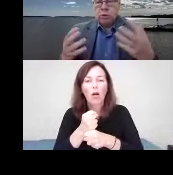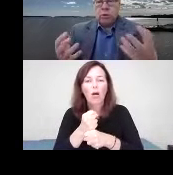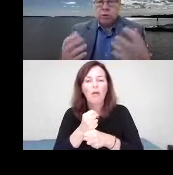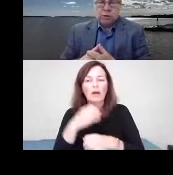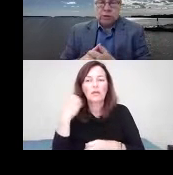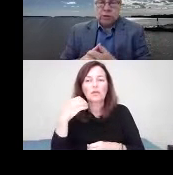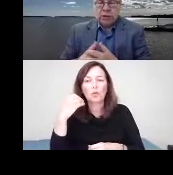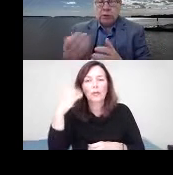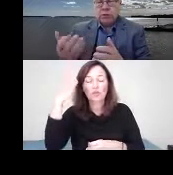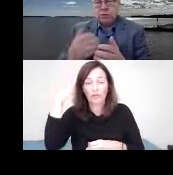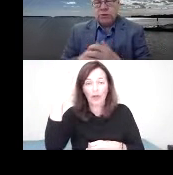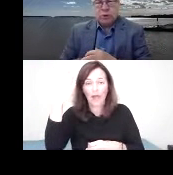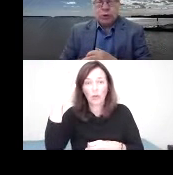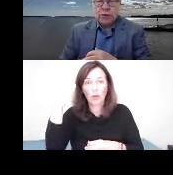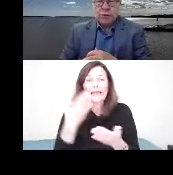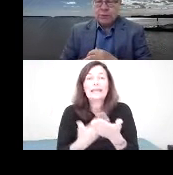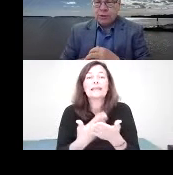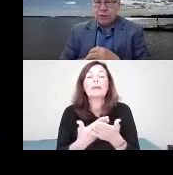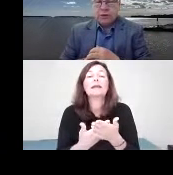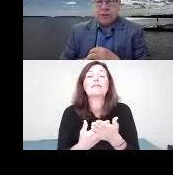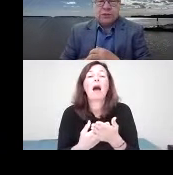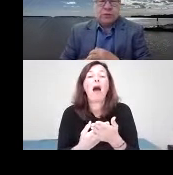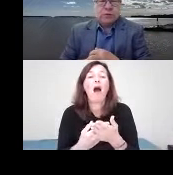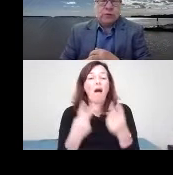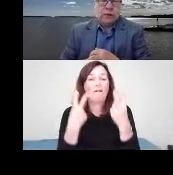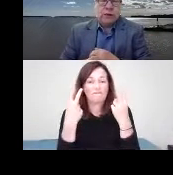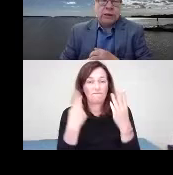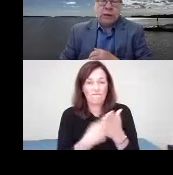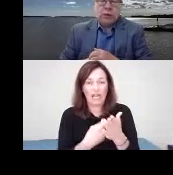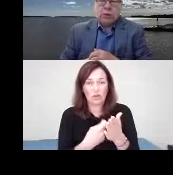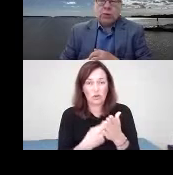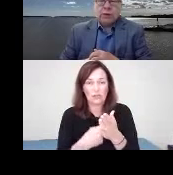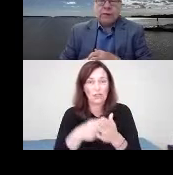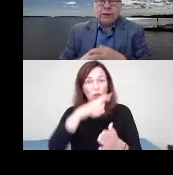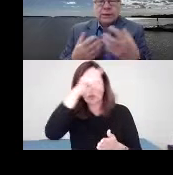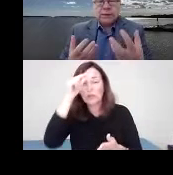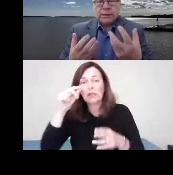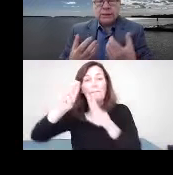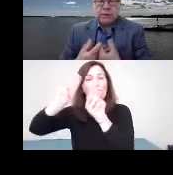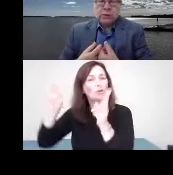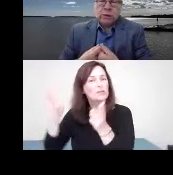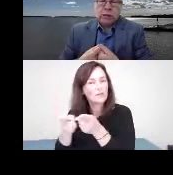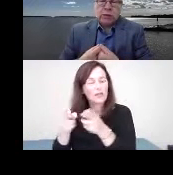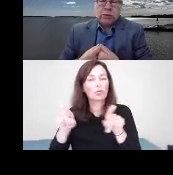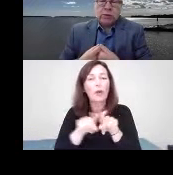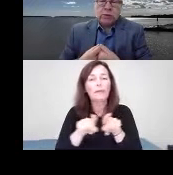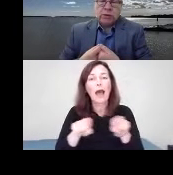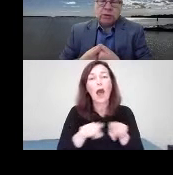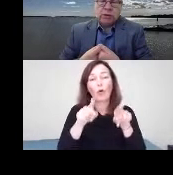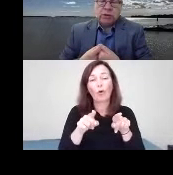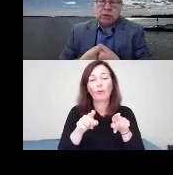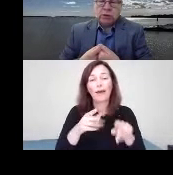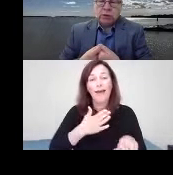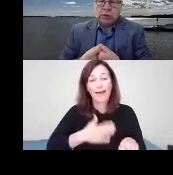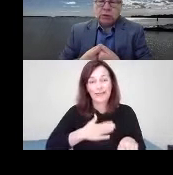all over the world, including Sloga, dear friends in Slovenia, who really thinks that exactly we can use about